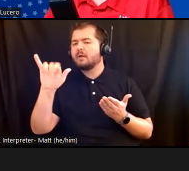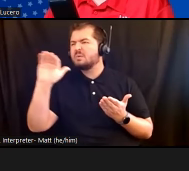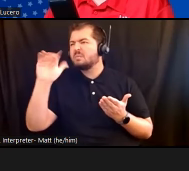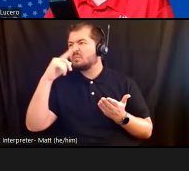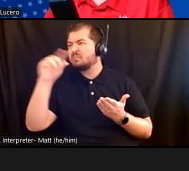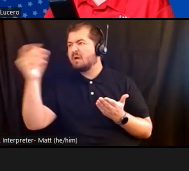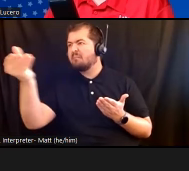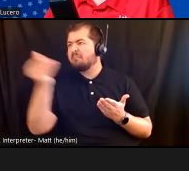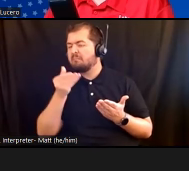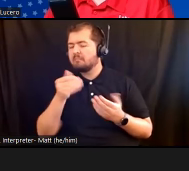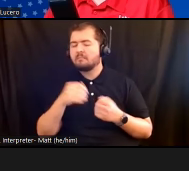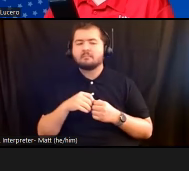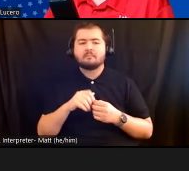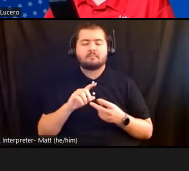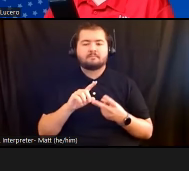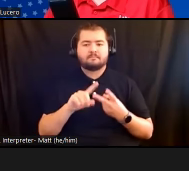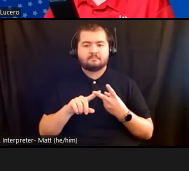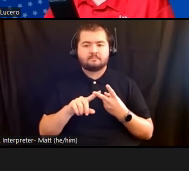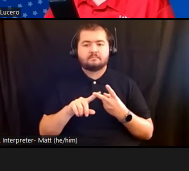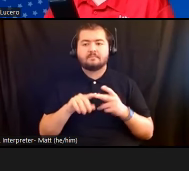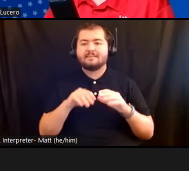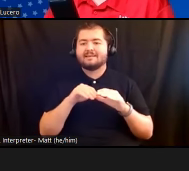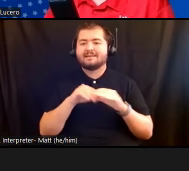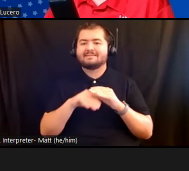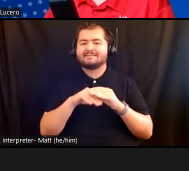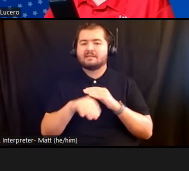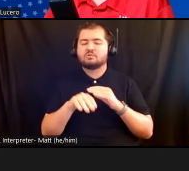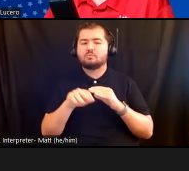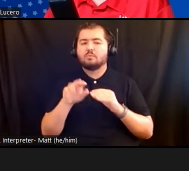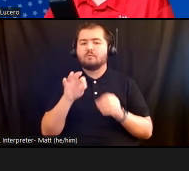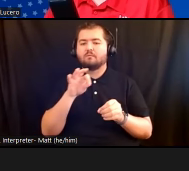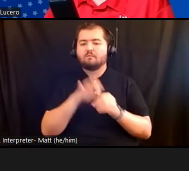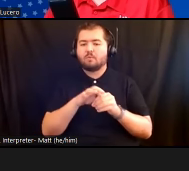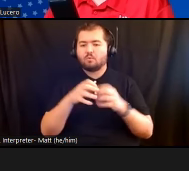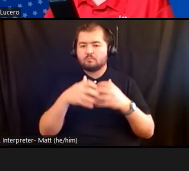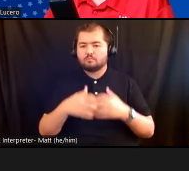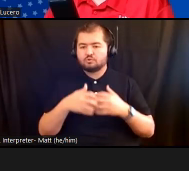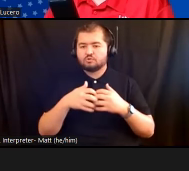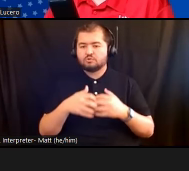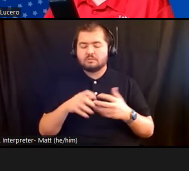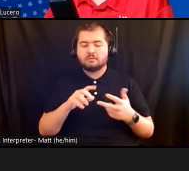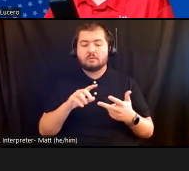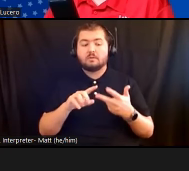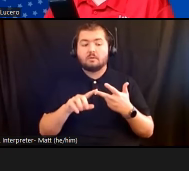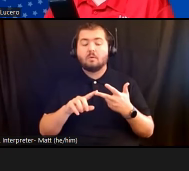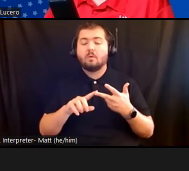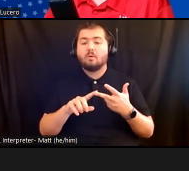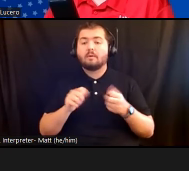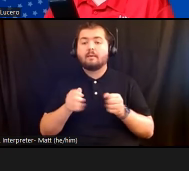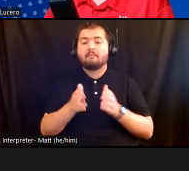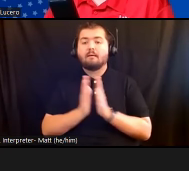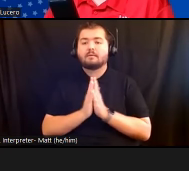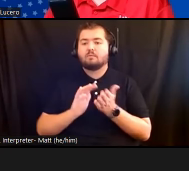Also, you can use the accessible vote machine, or you can receive your ballot in Braille,